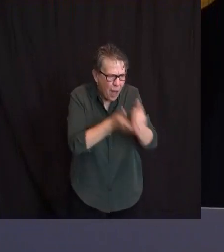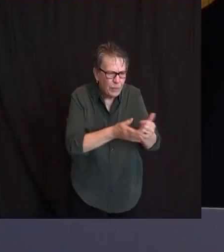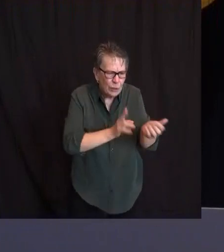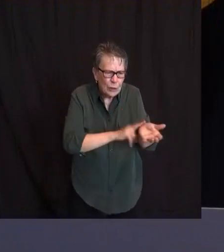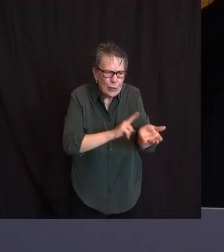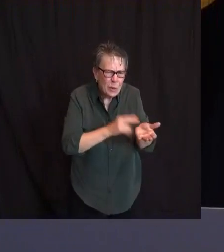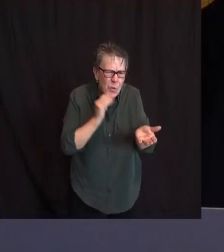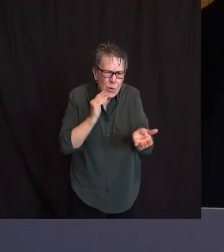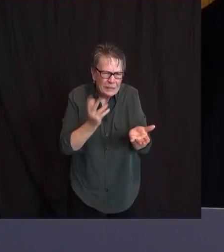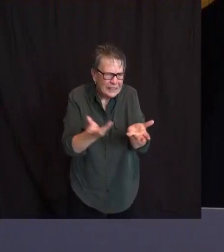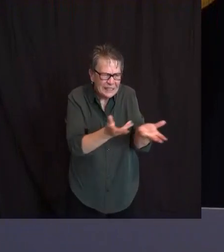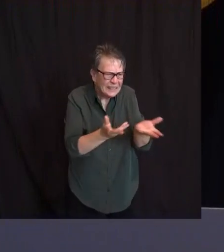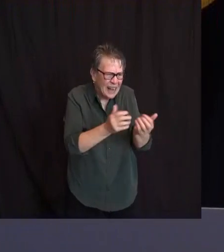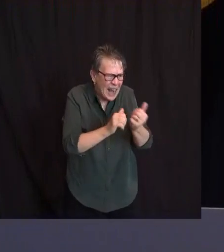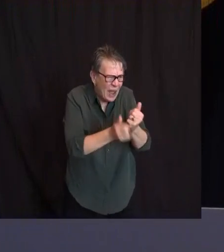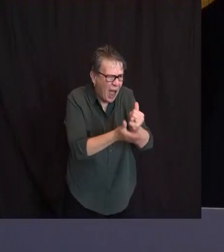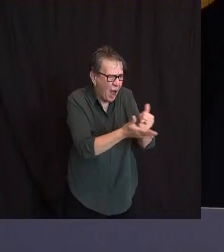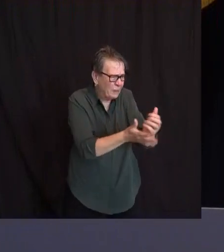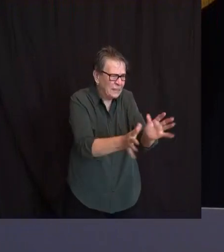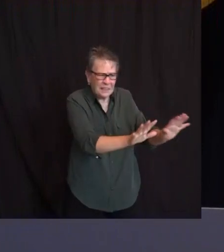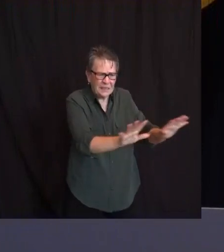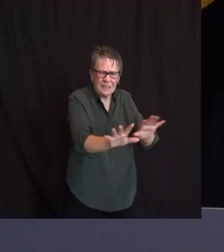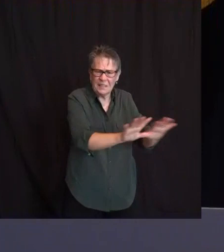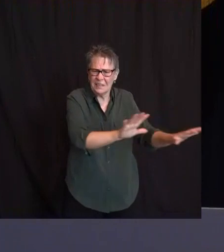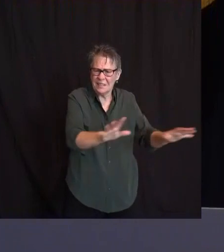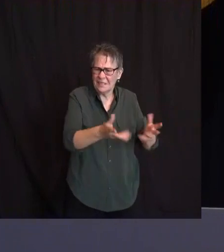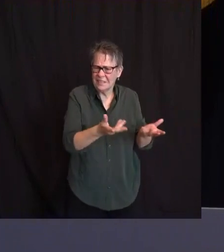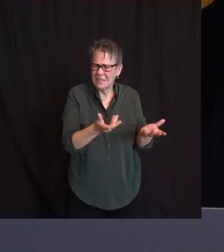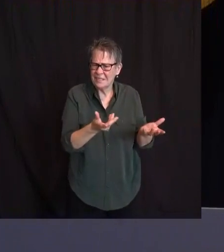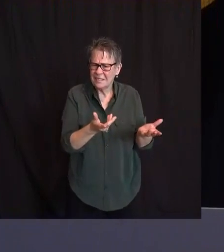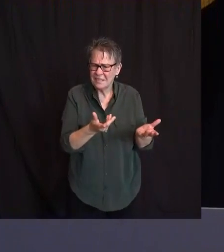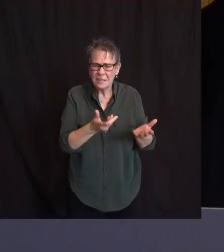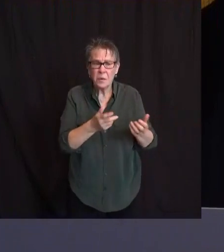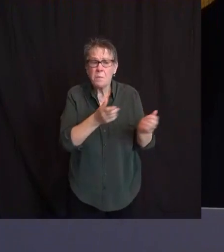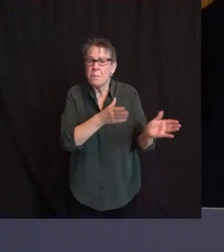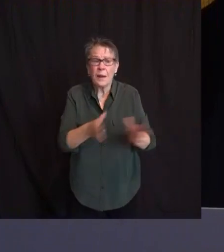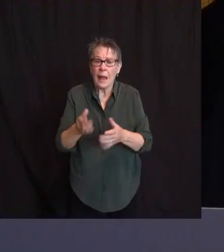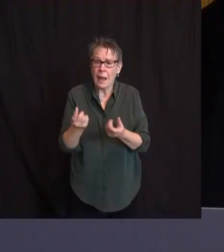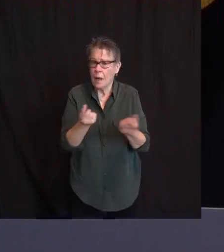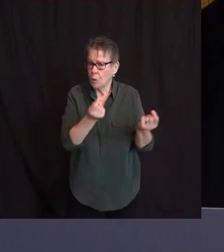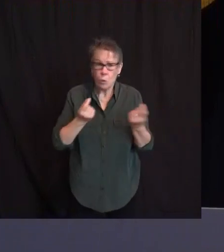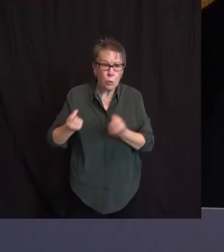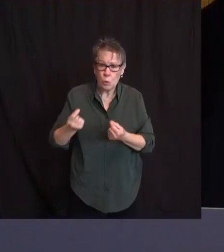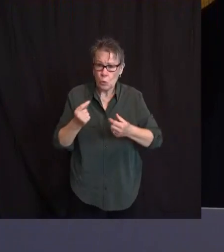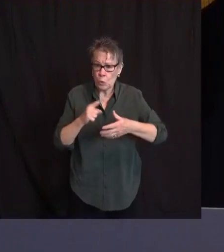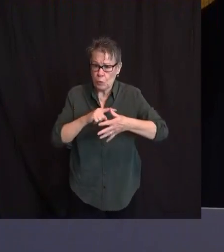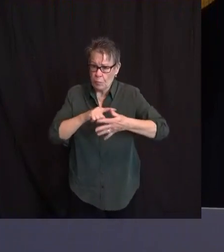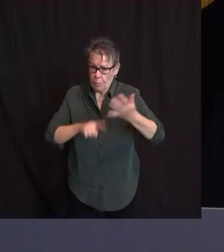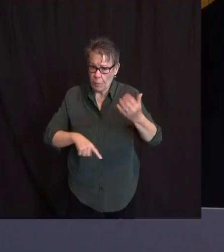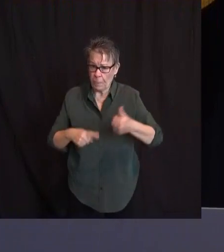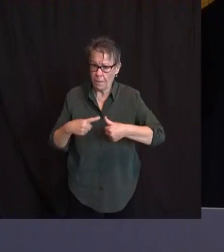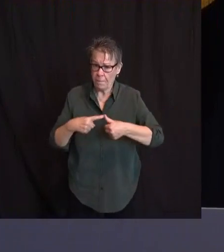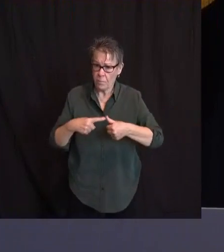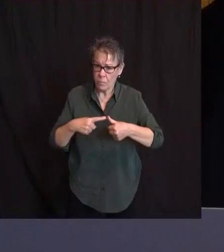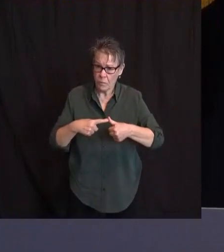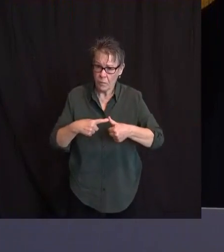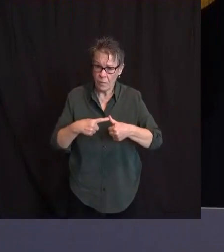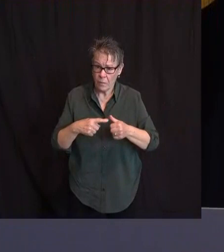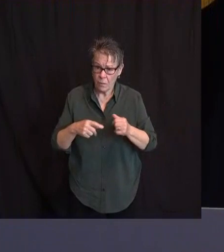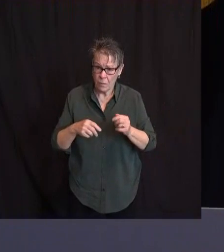some of the basics of the plan. The goal is to develop a statewide response to control the spread